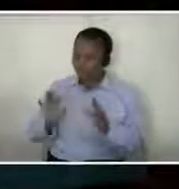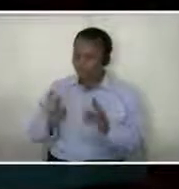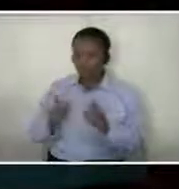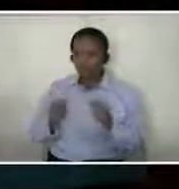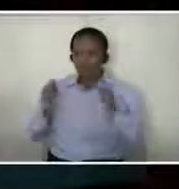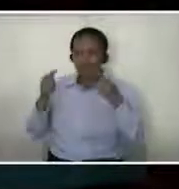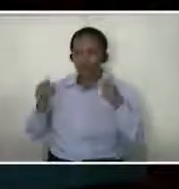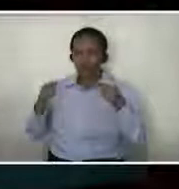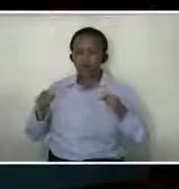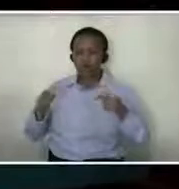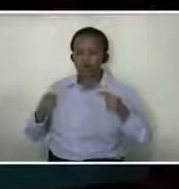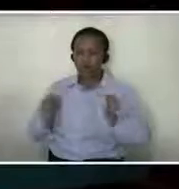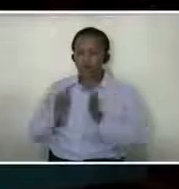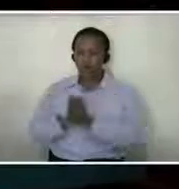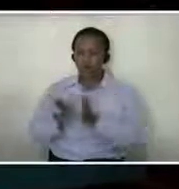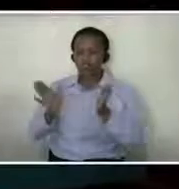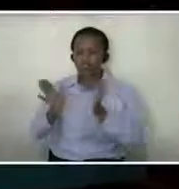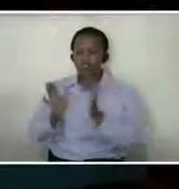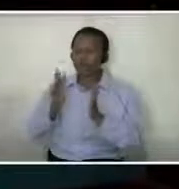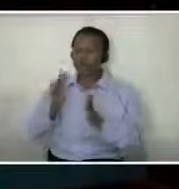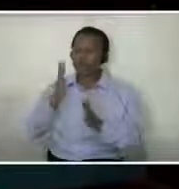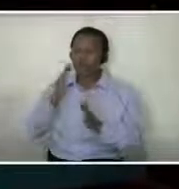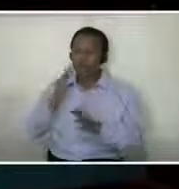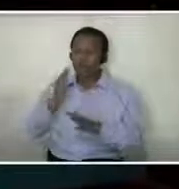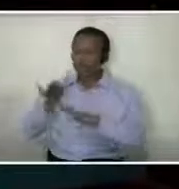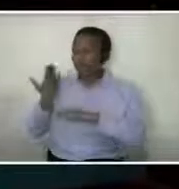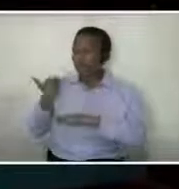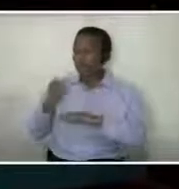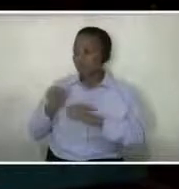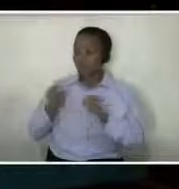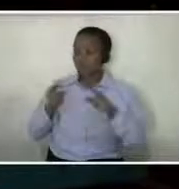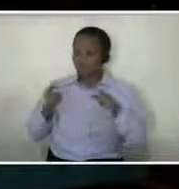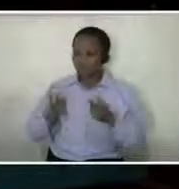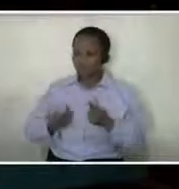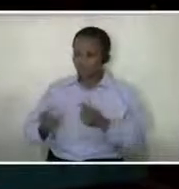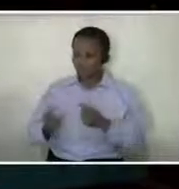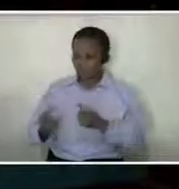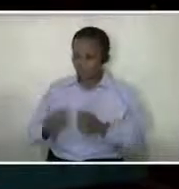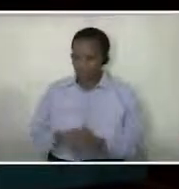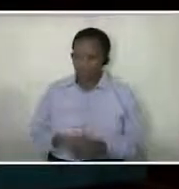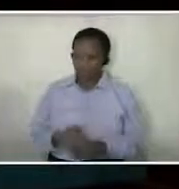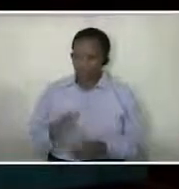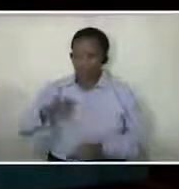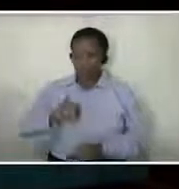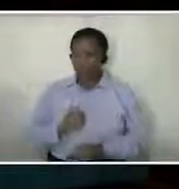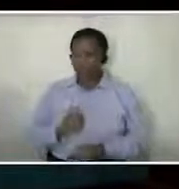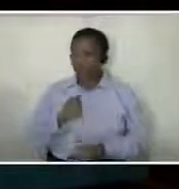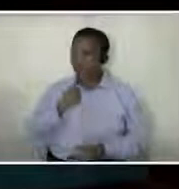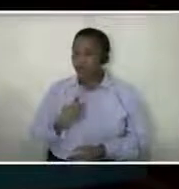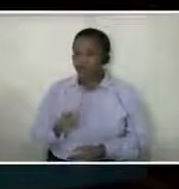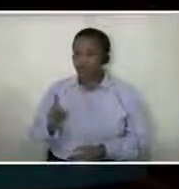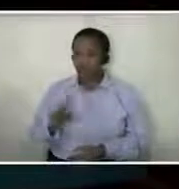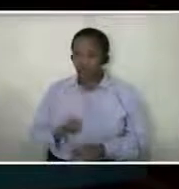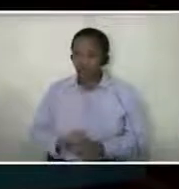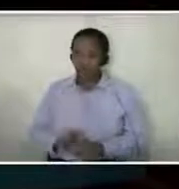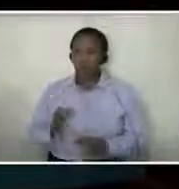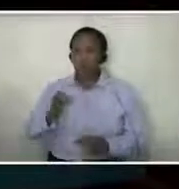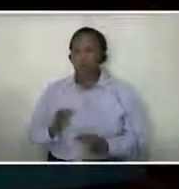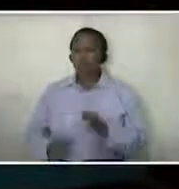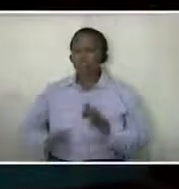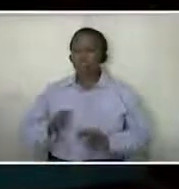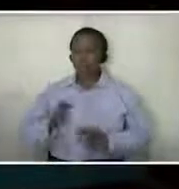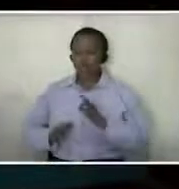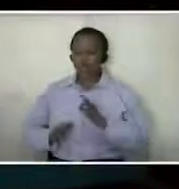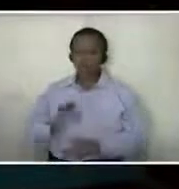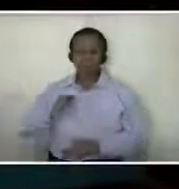in the previous audit. All I could say is that it is political jealousy that we